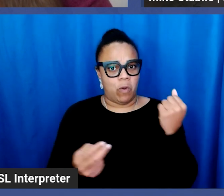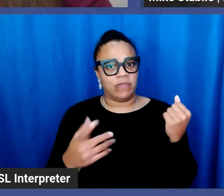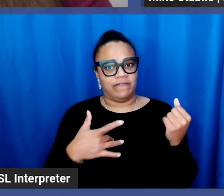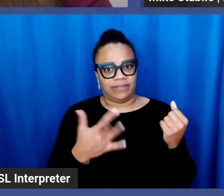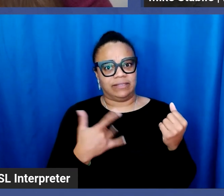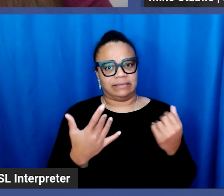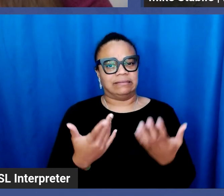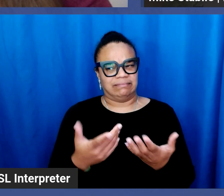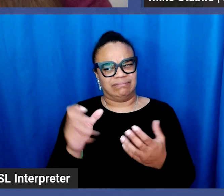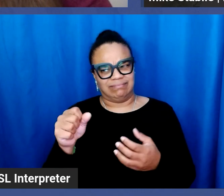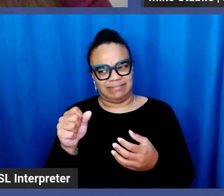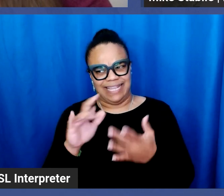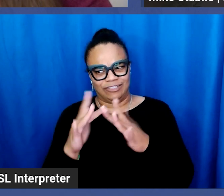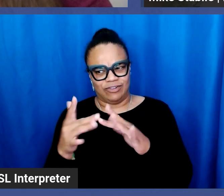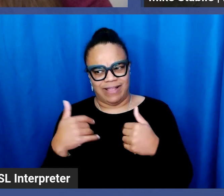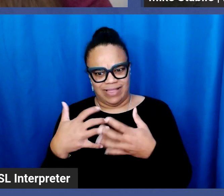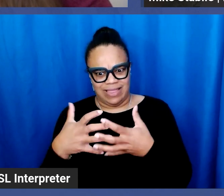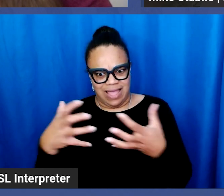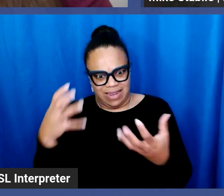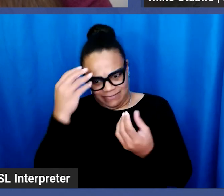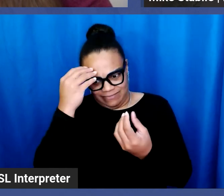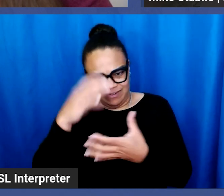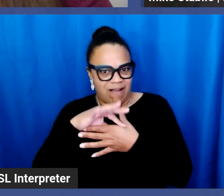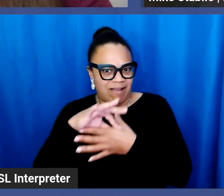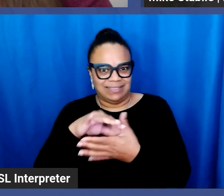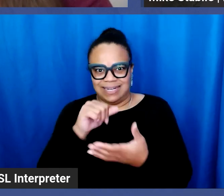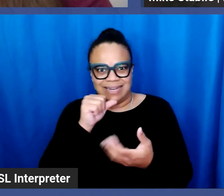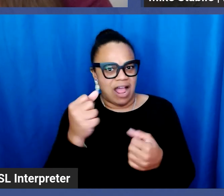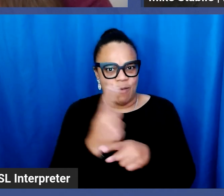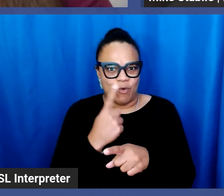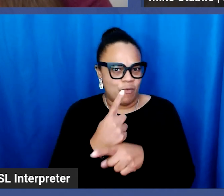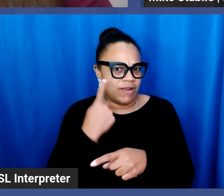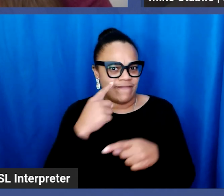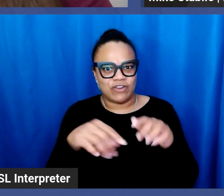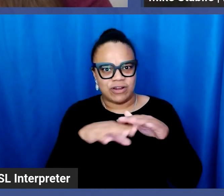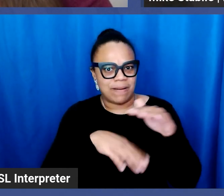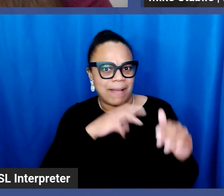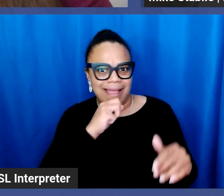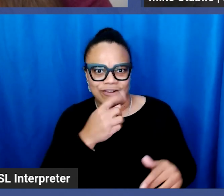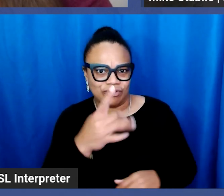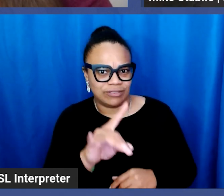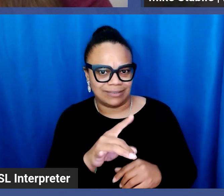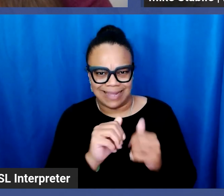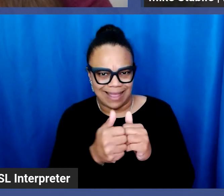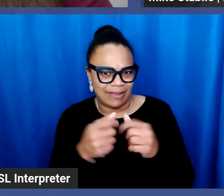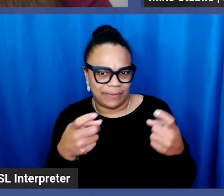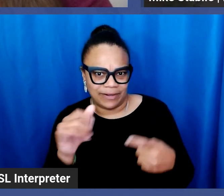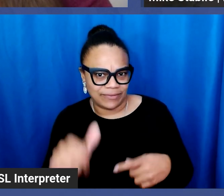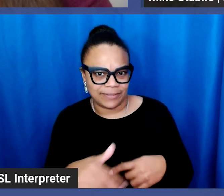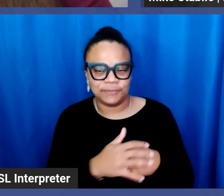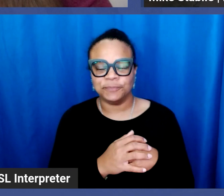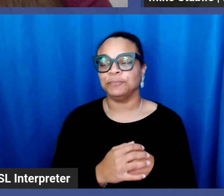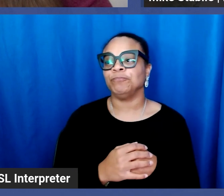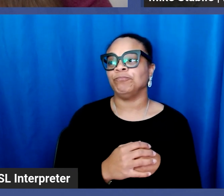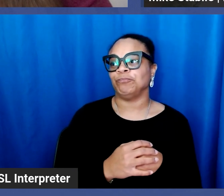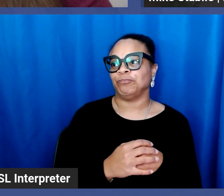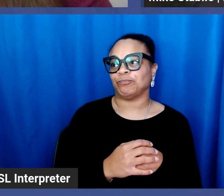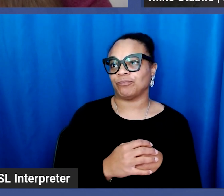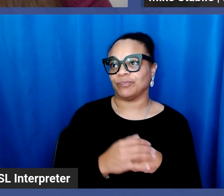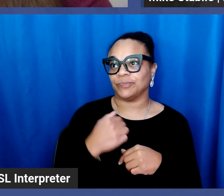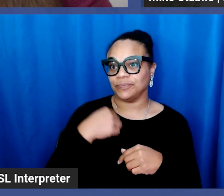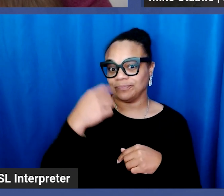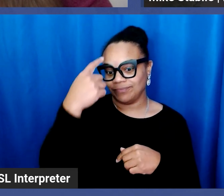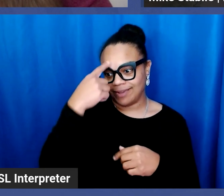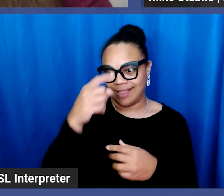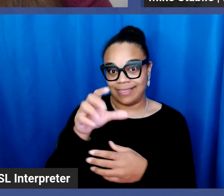not appropriate for minors. And how do we handle this? And I think that